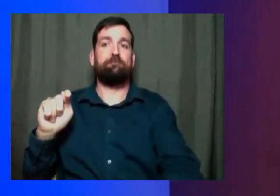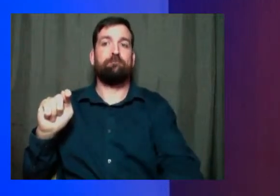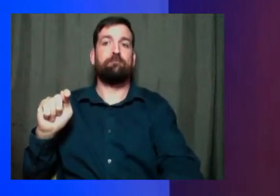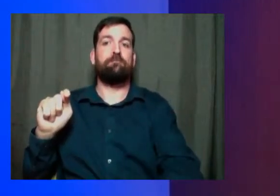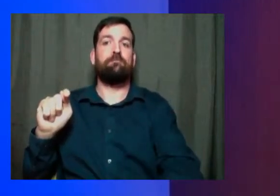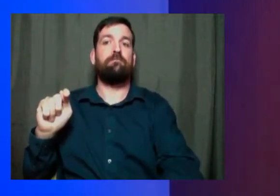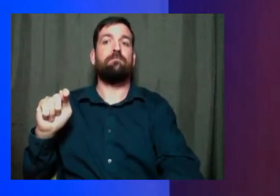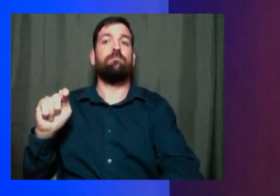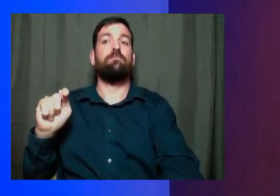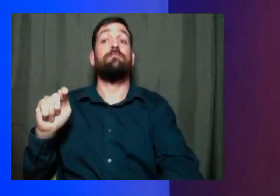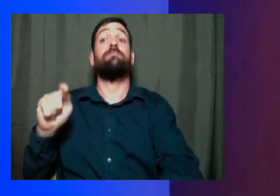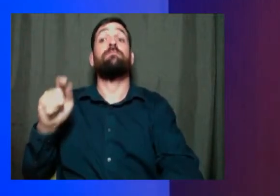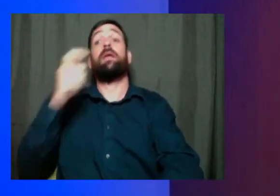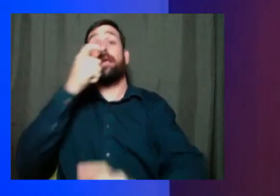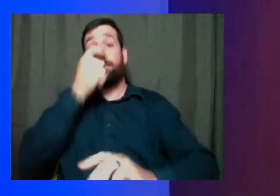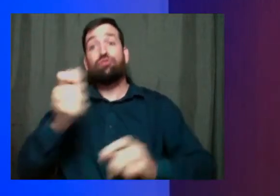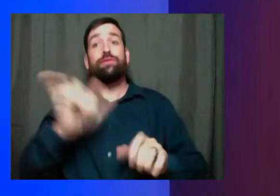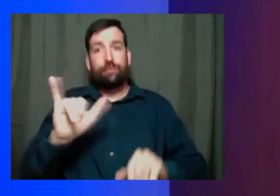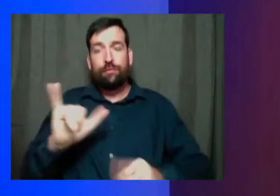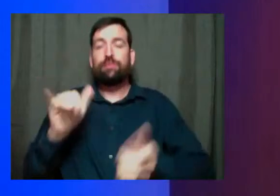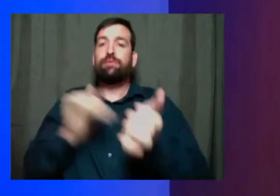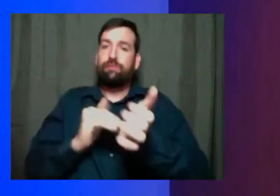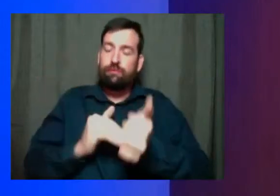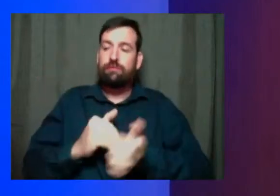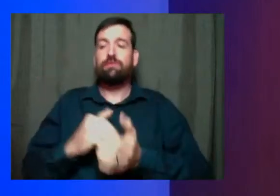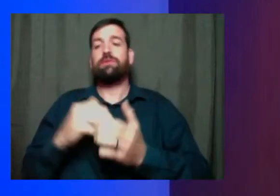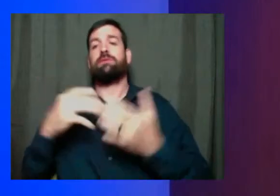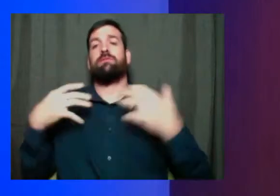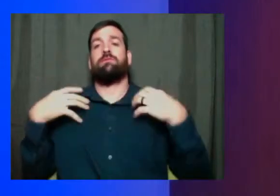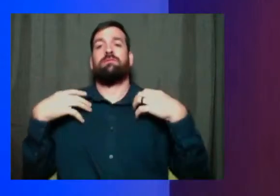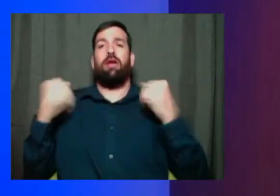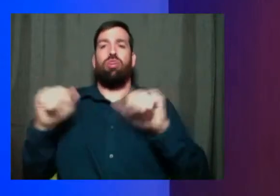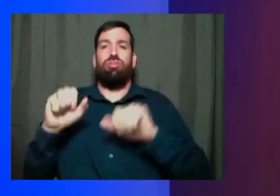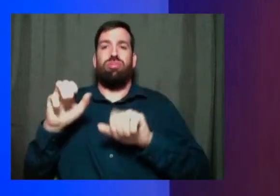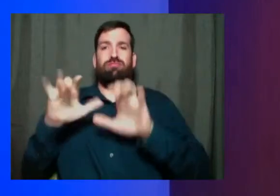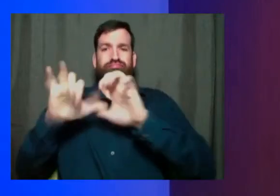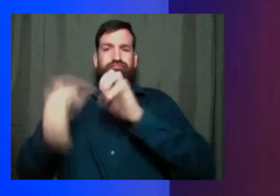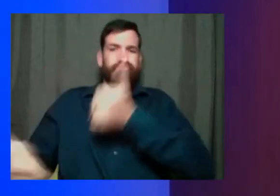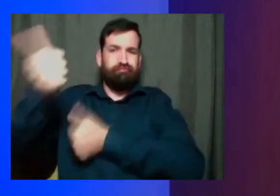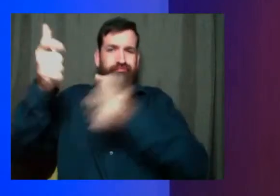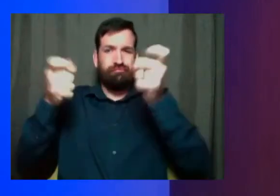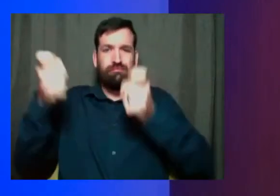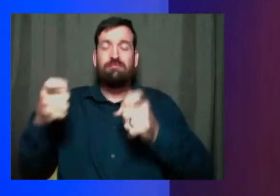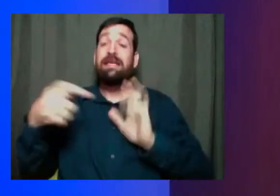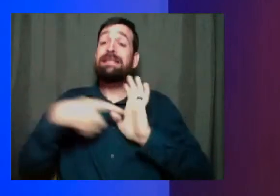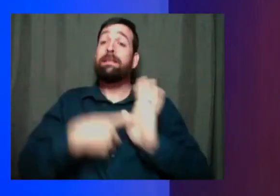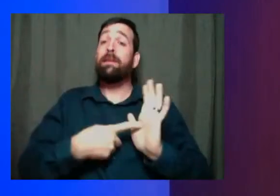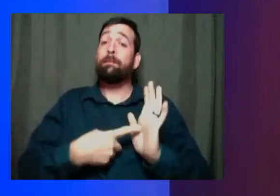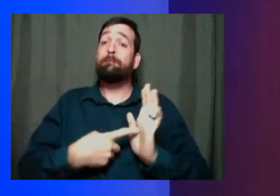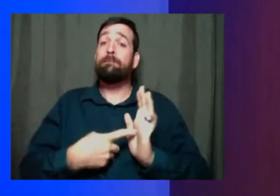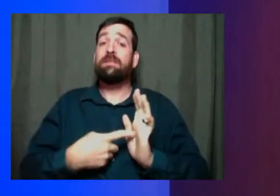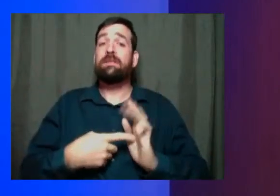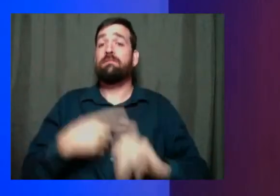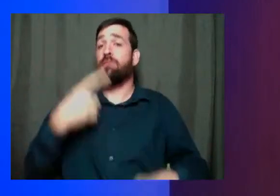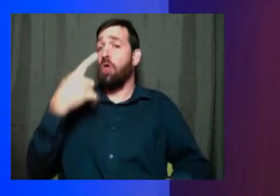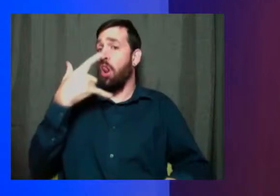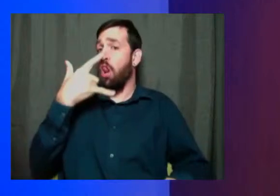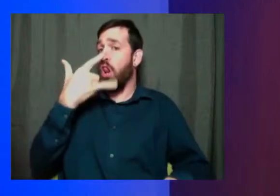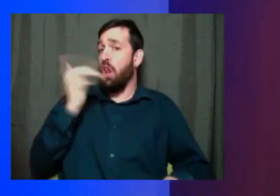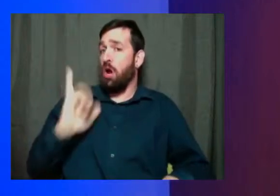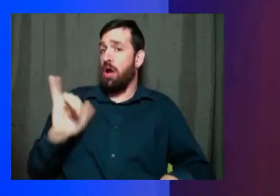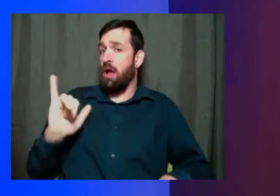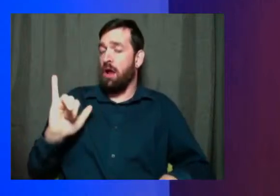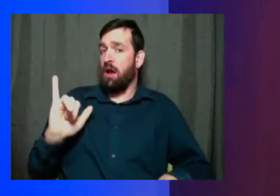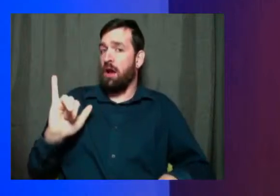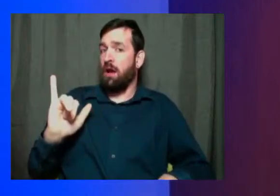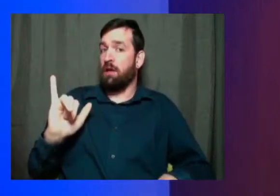the physicians there and the health ministry is reporting the symptoms tend to be, they appear to be early on at least,